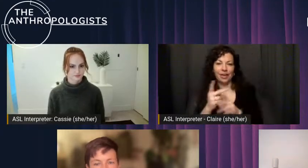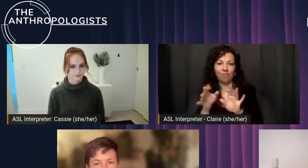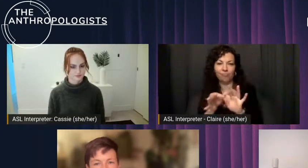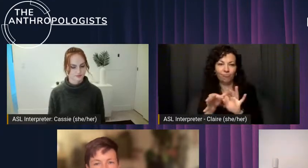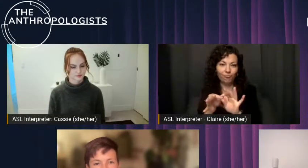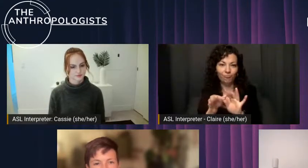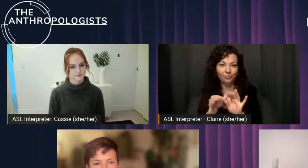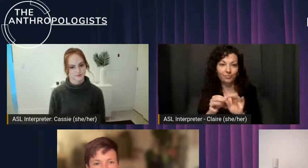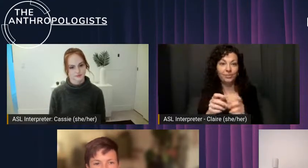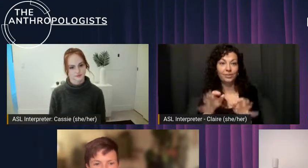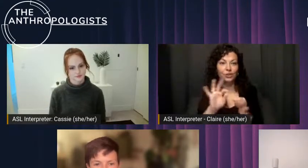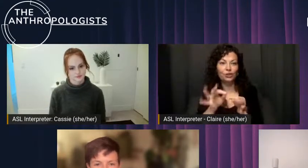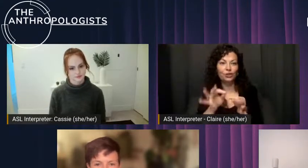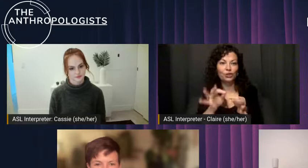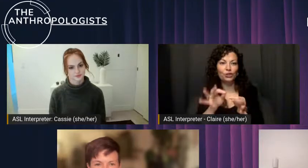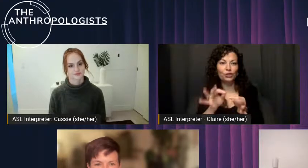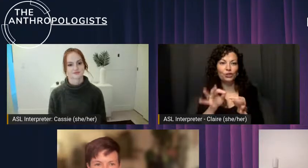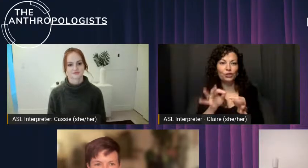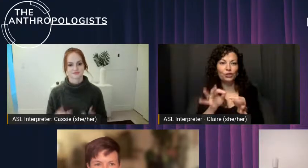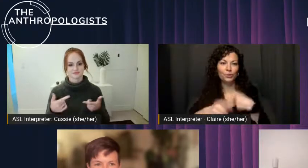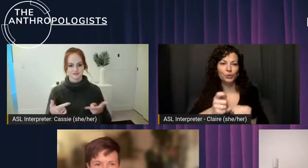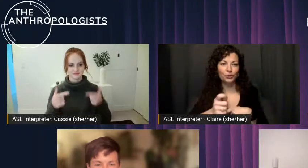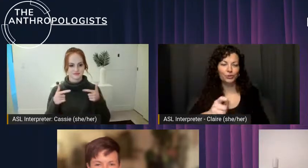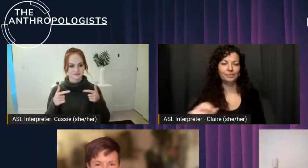I can do a little here, I think.